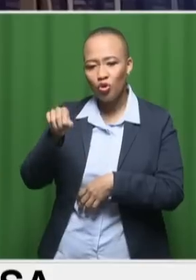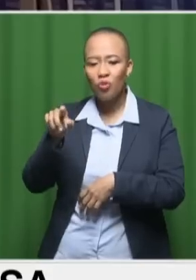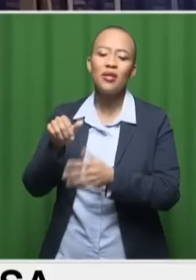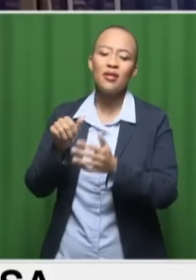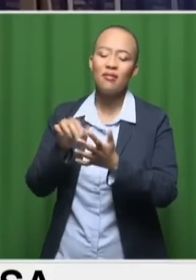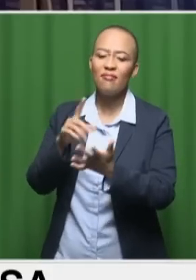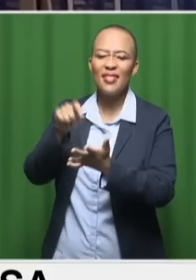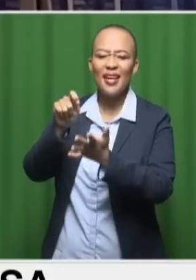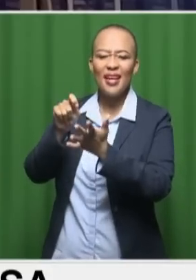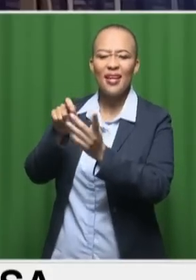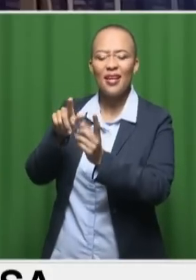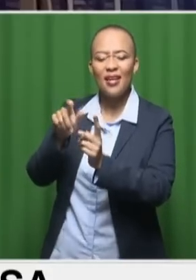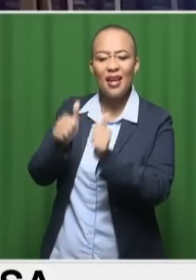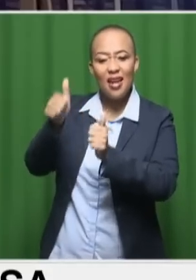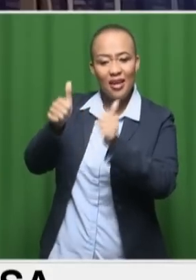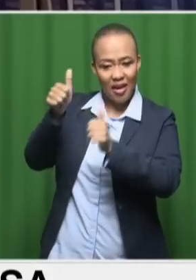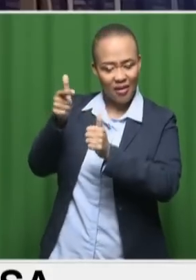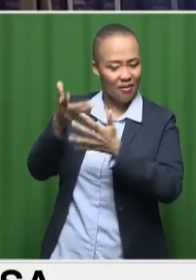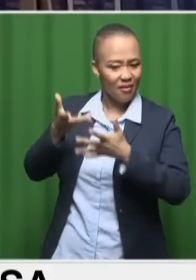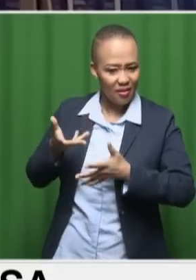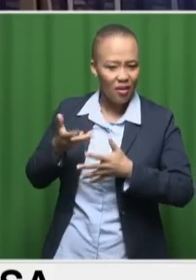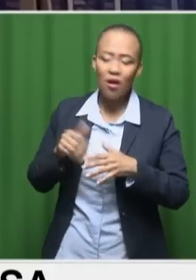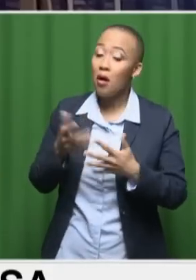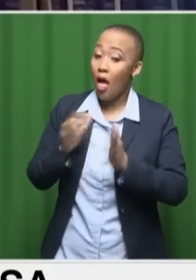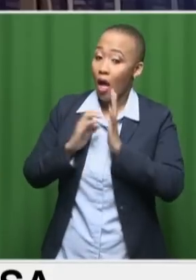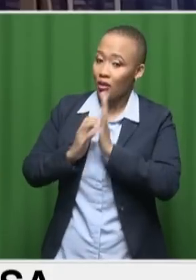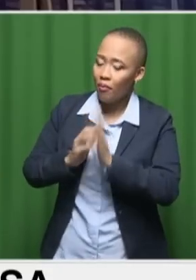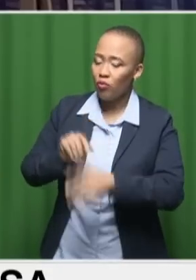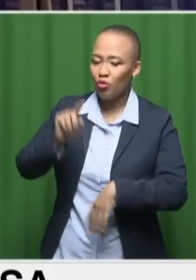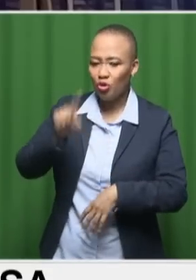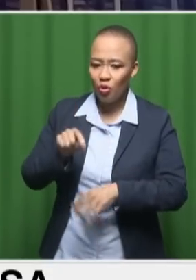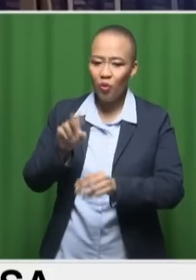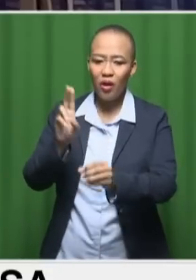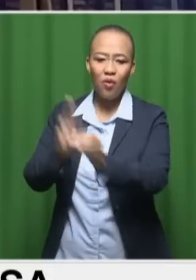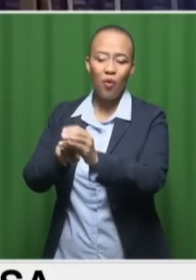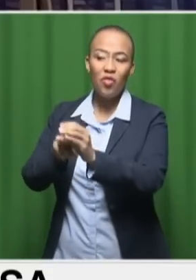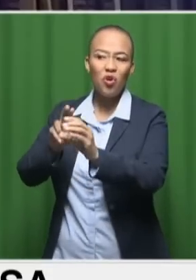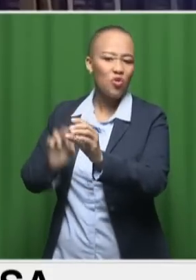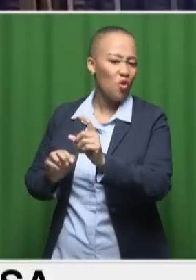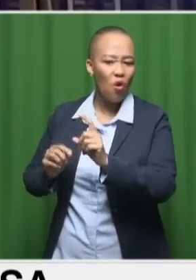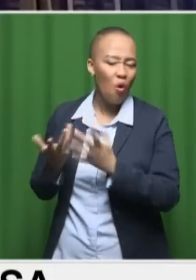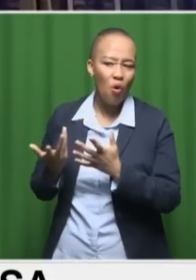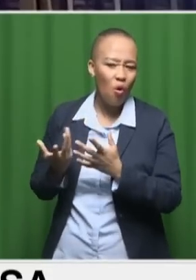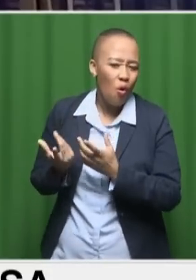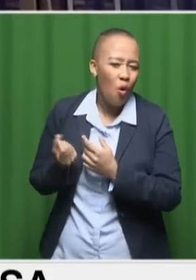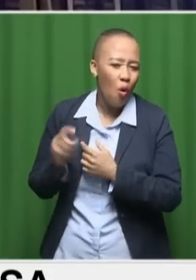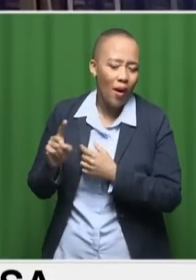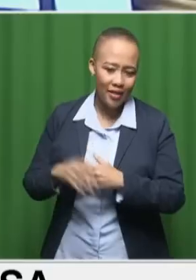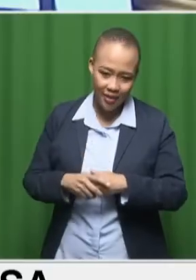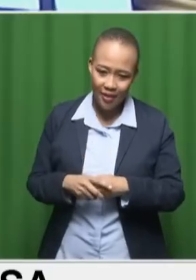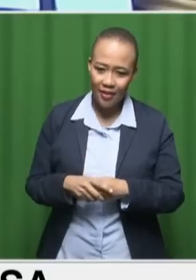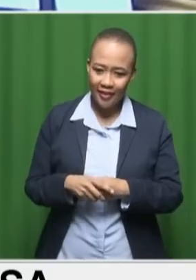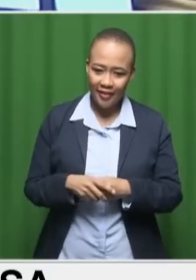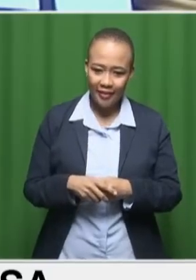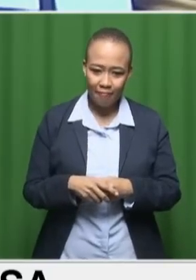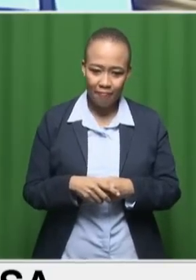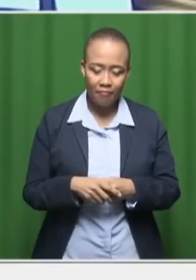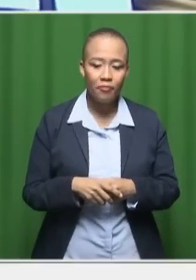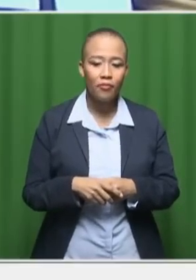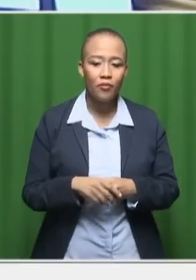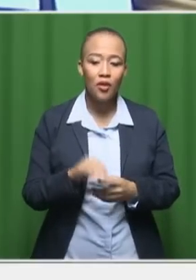that treaties like the ones that created the International Criminal Court are considered within international law to be domestic. They